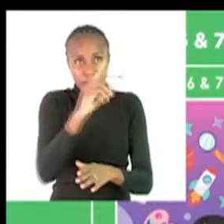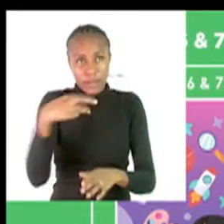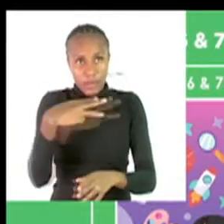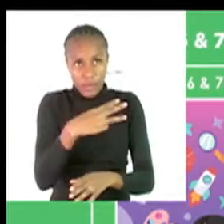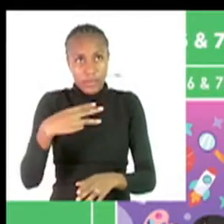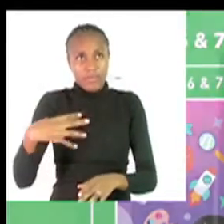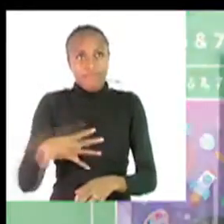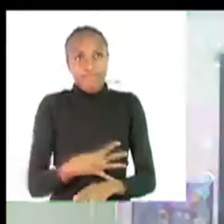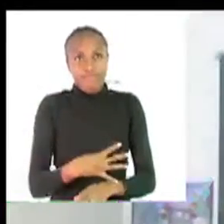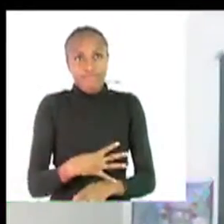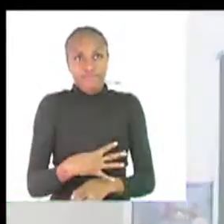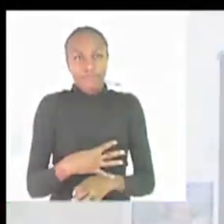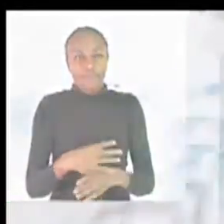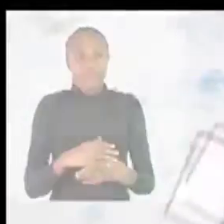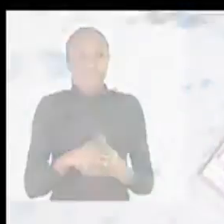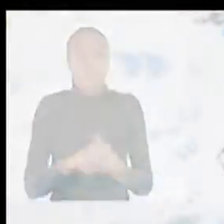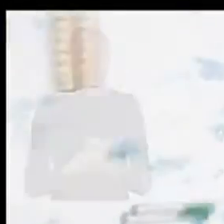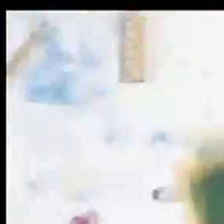and AIDS.